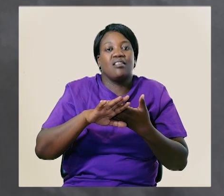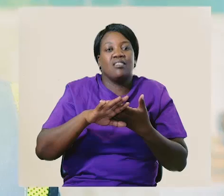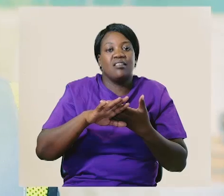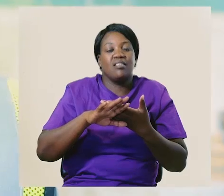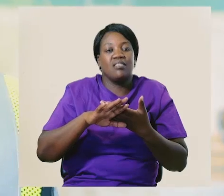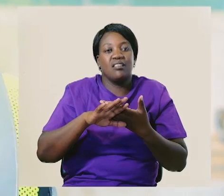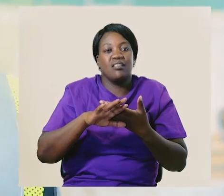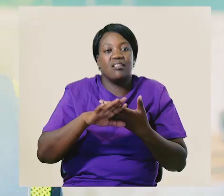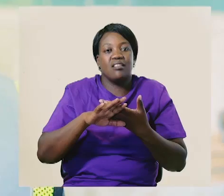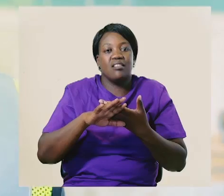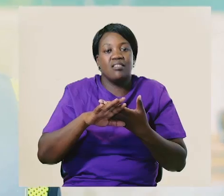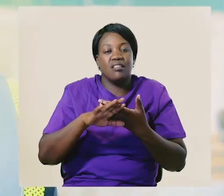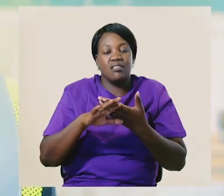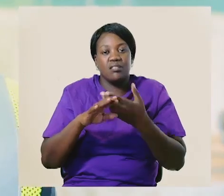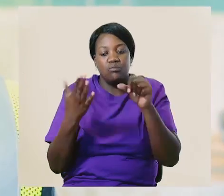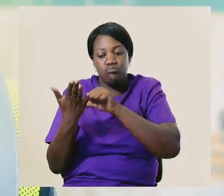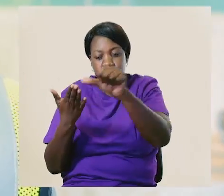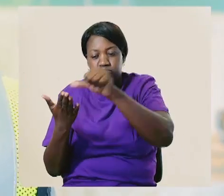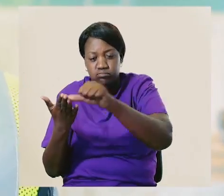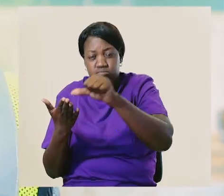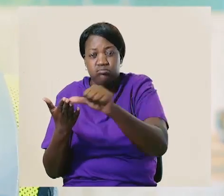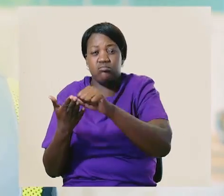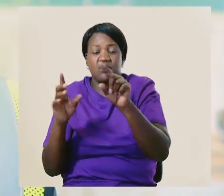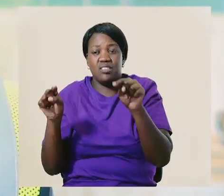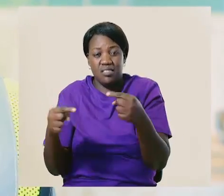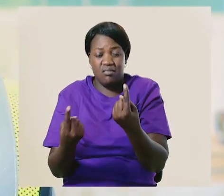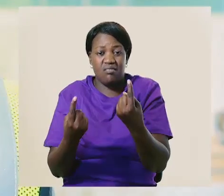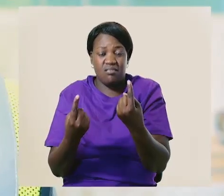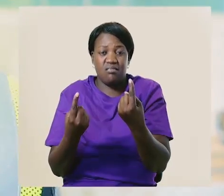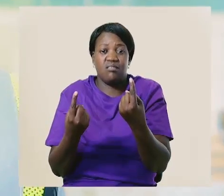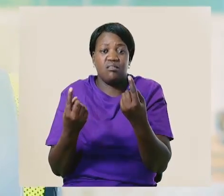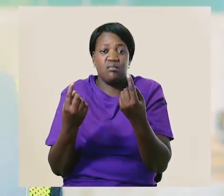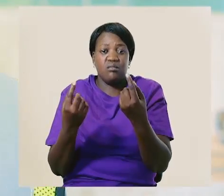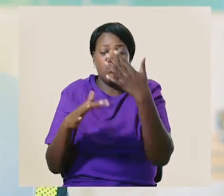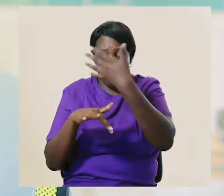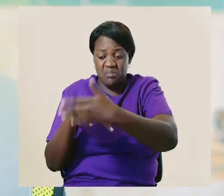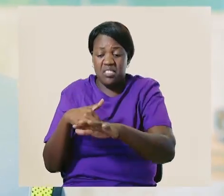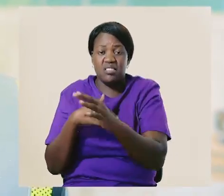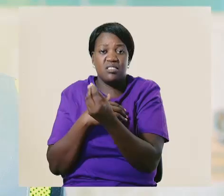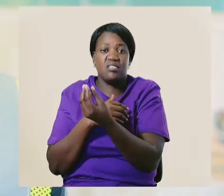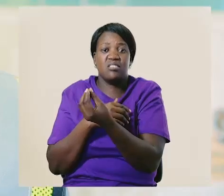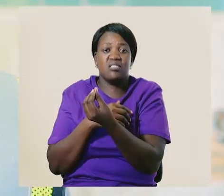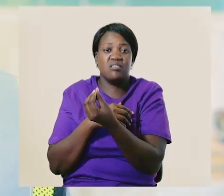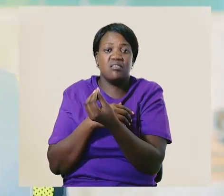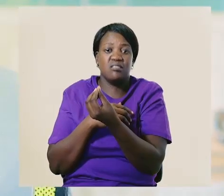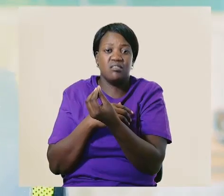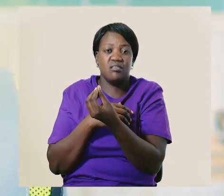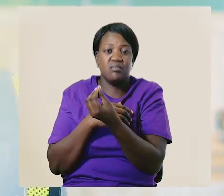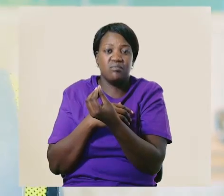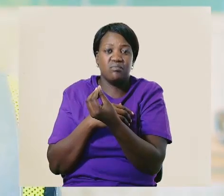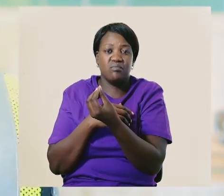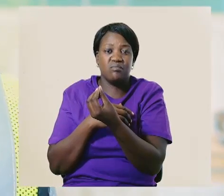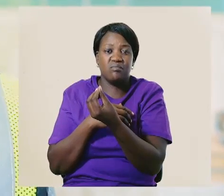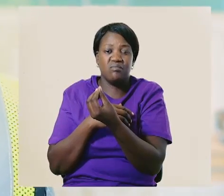in the last section that spending money on goods is called consumption. Usually here, the money is